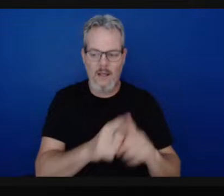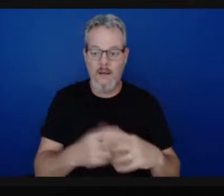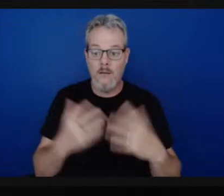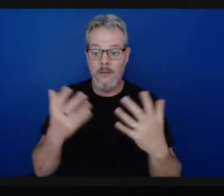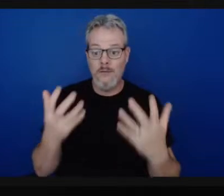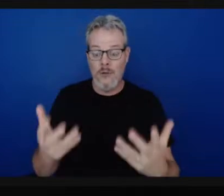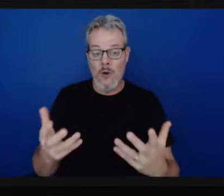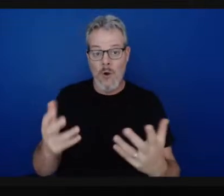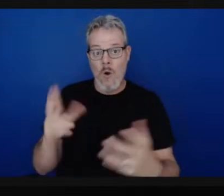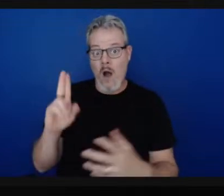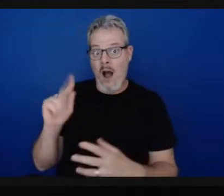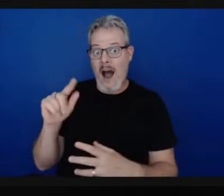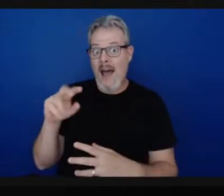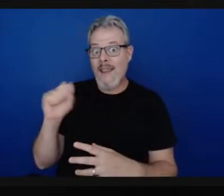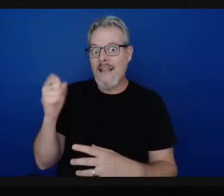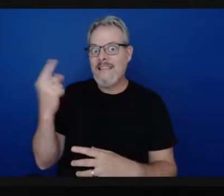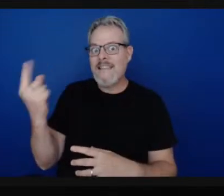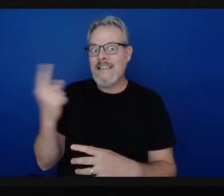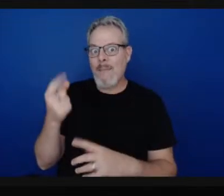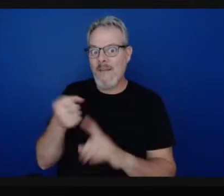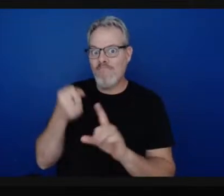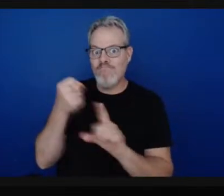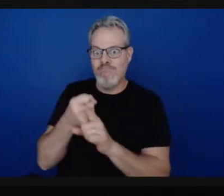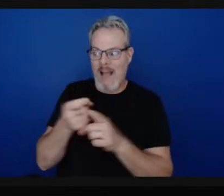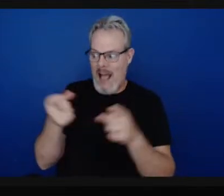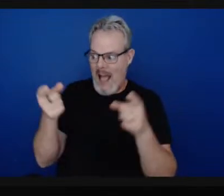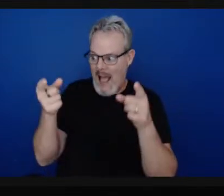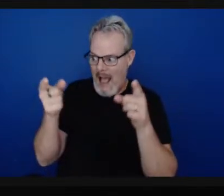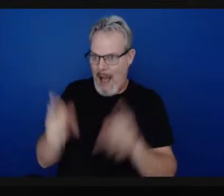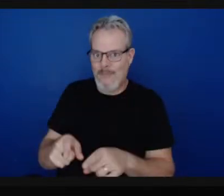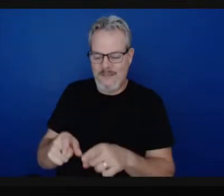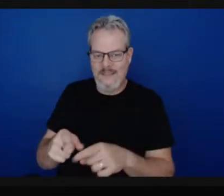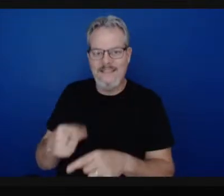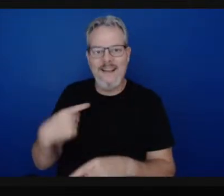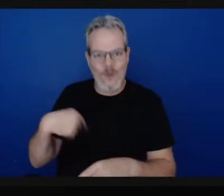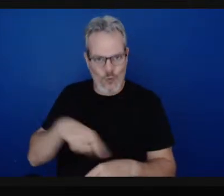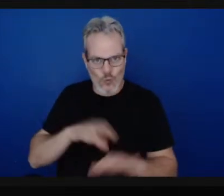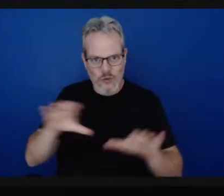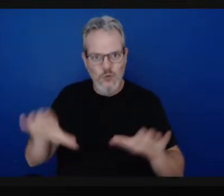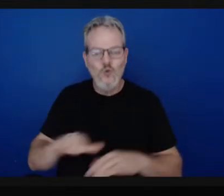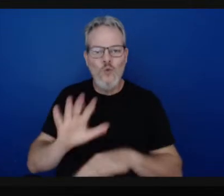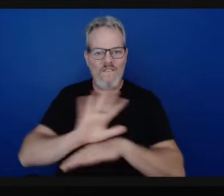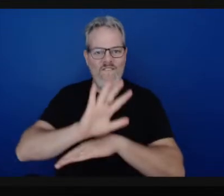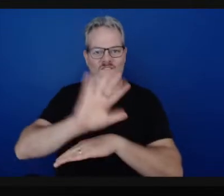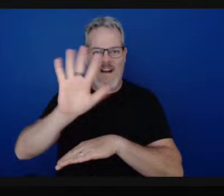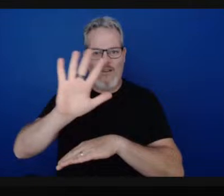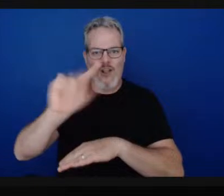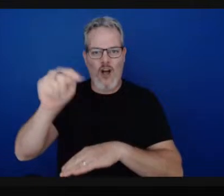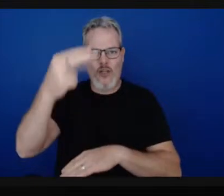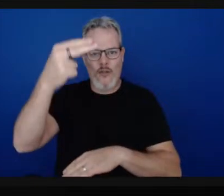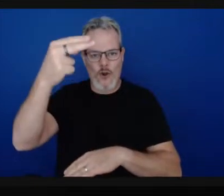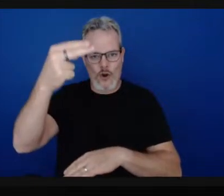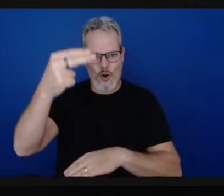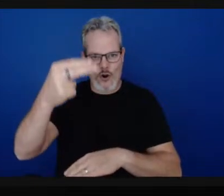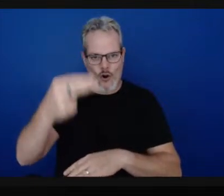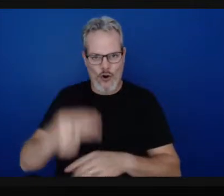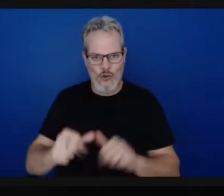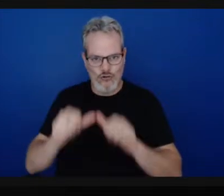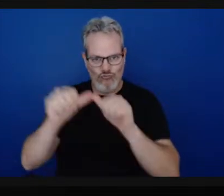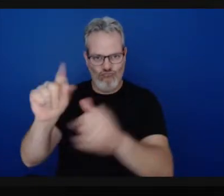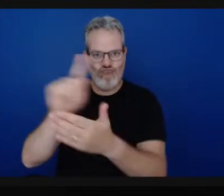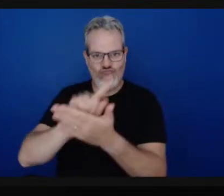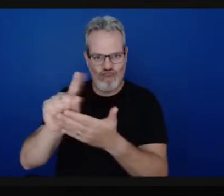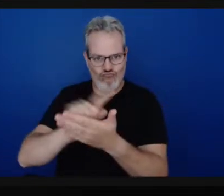unless something happens, right? That's only the thing is we do Thursdays at 5 p.m. It's our standard update. Unless something